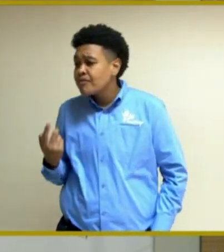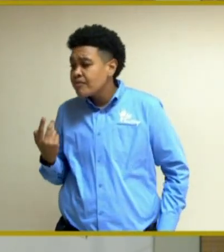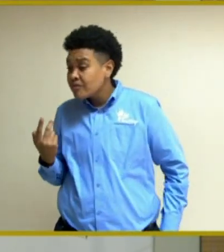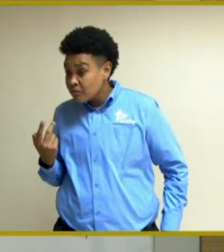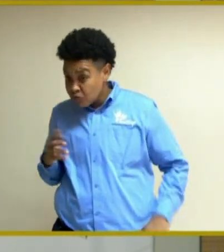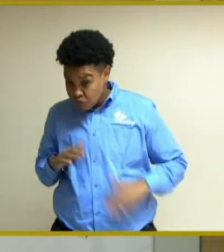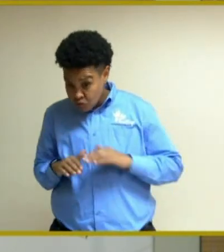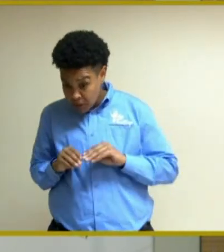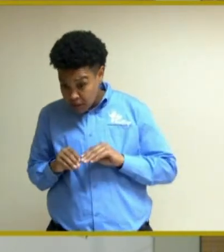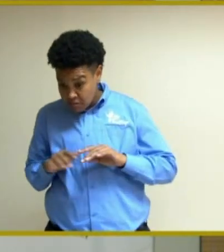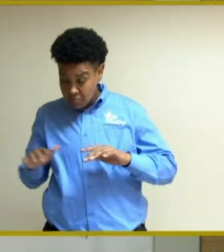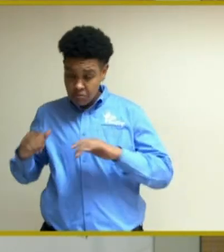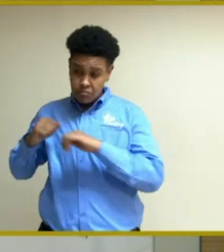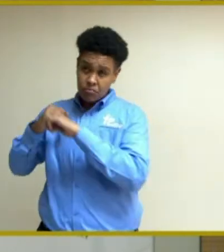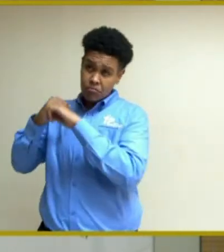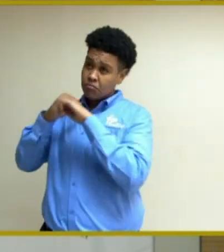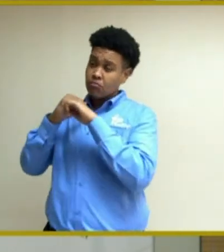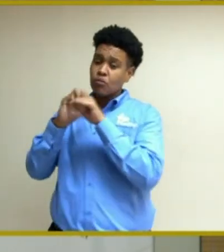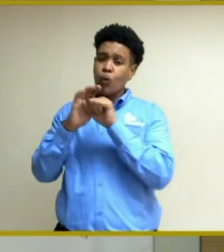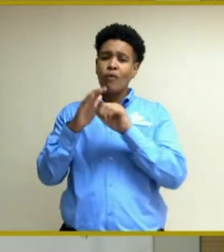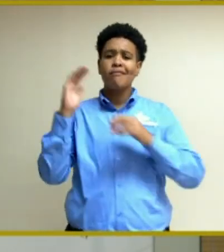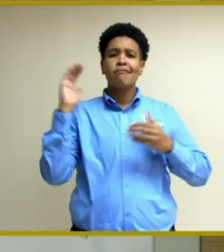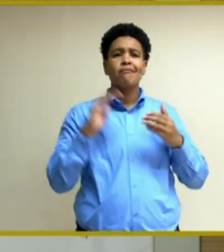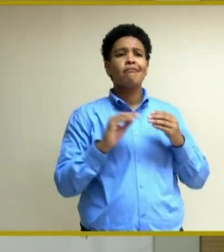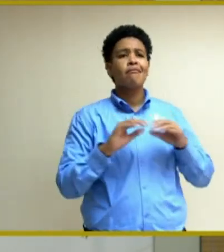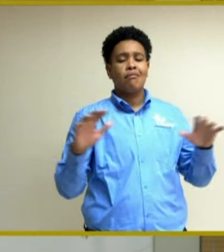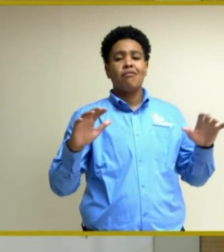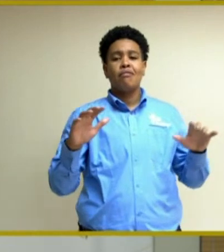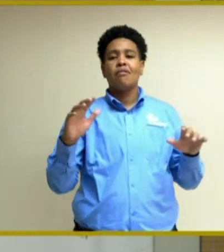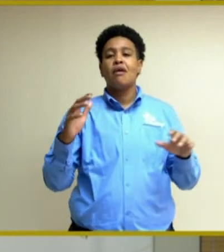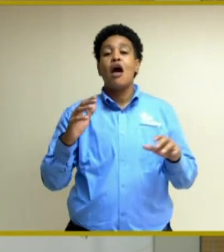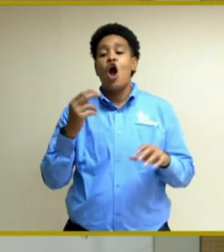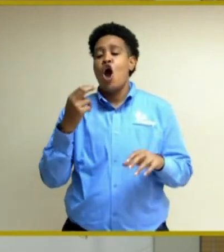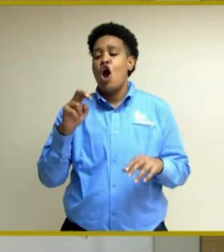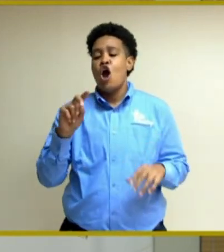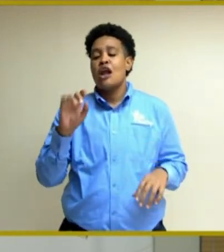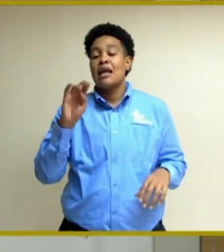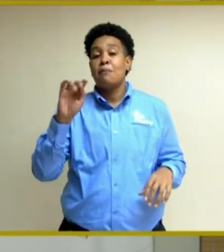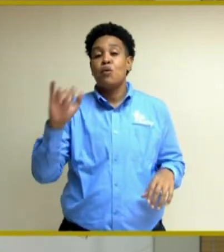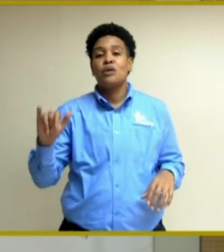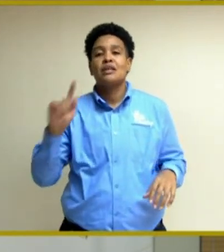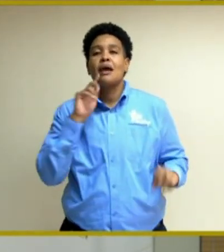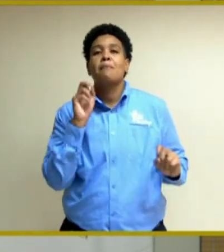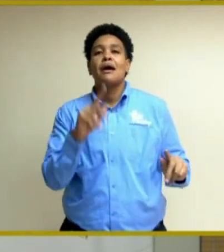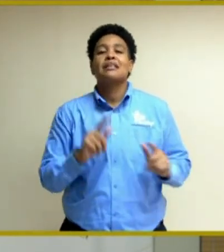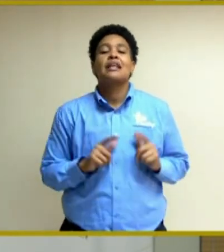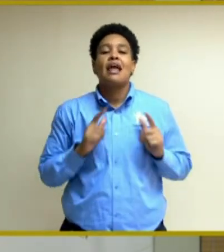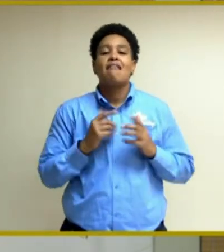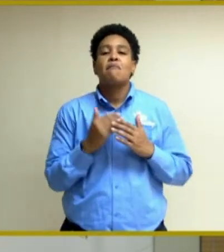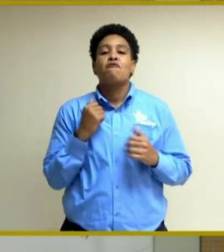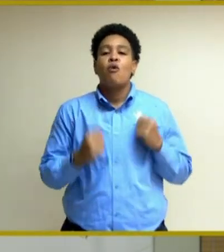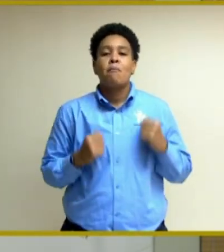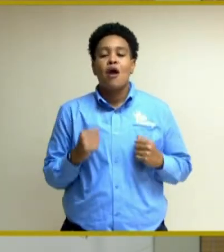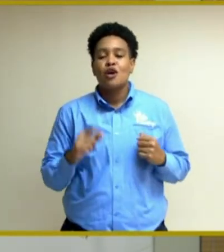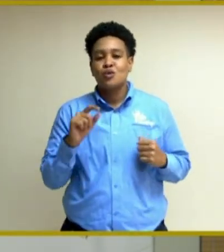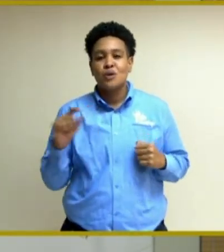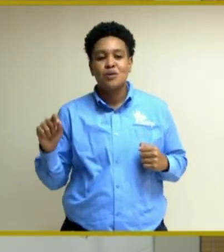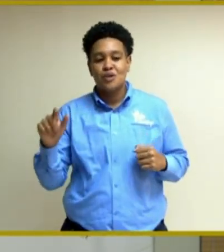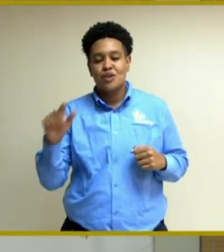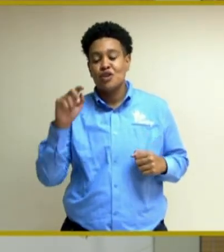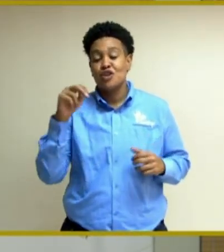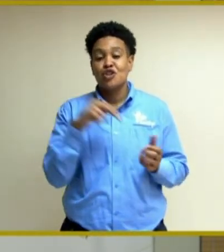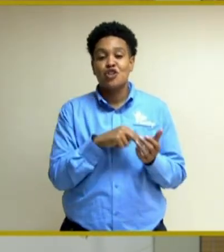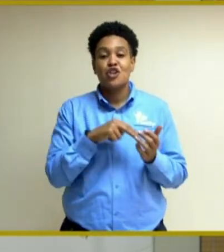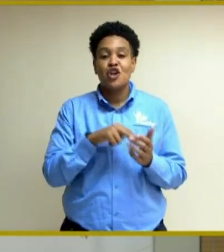and go back to life as we knew it before March 2020. Nurse Yetman, you are a superhero, a